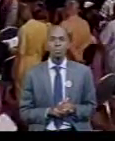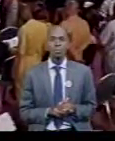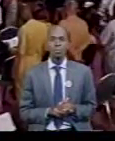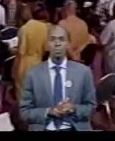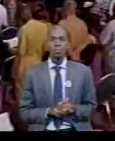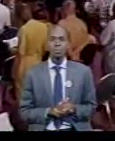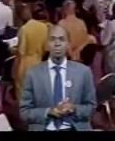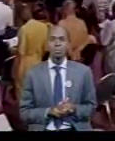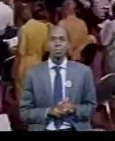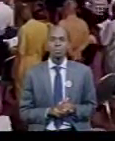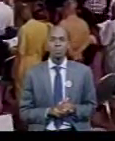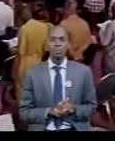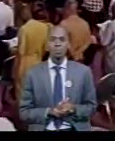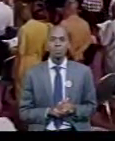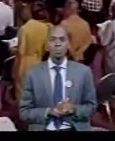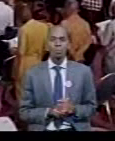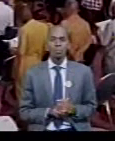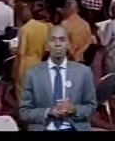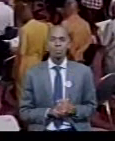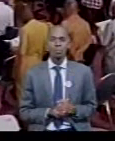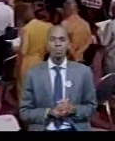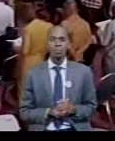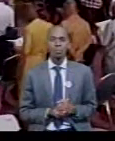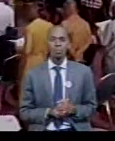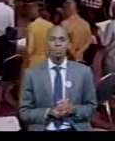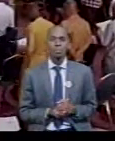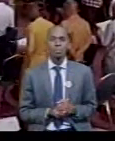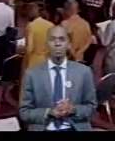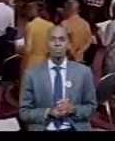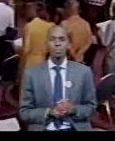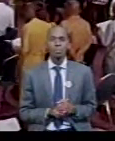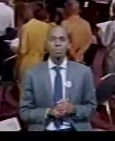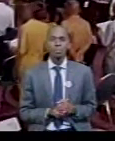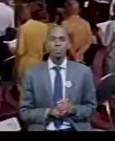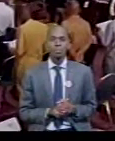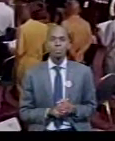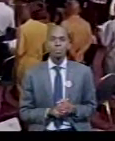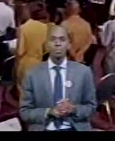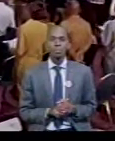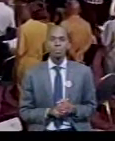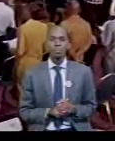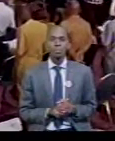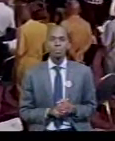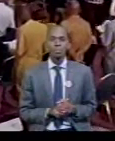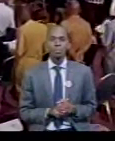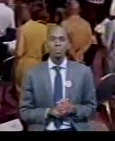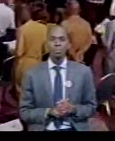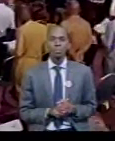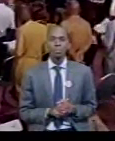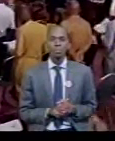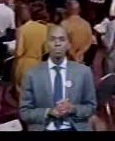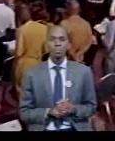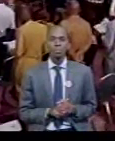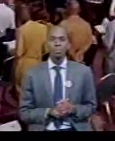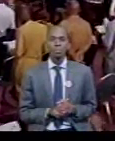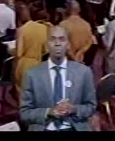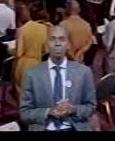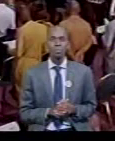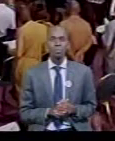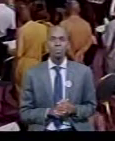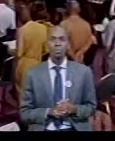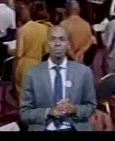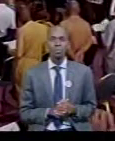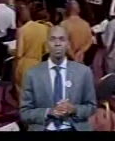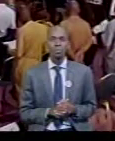me beneath the healing, cleansing flood. Yes, it is so sweet to trust in